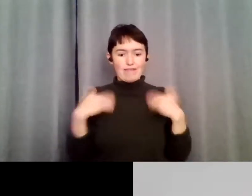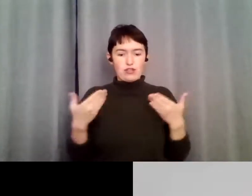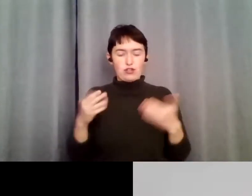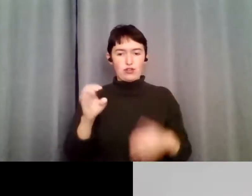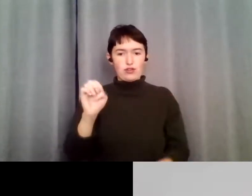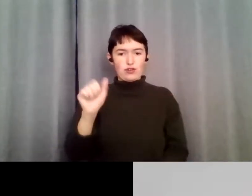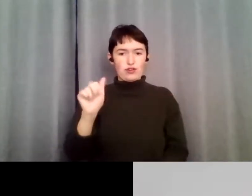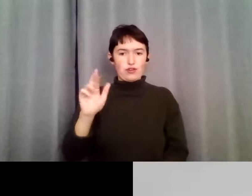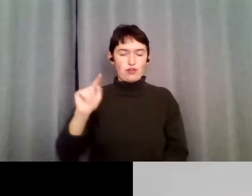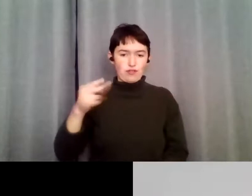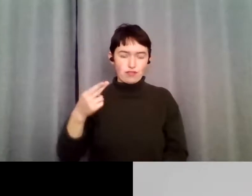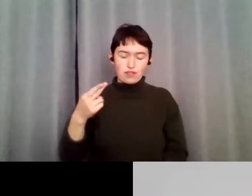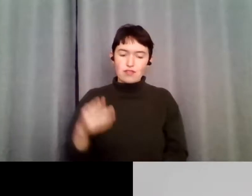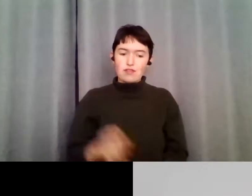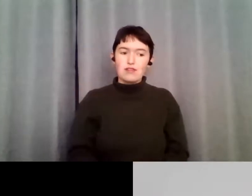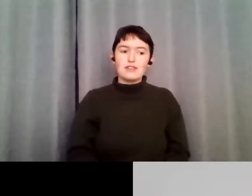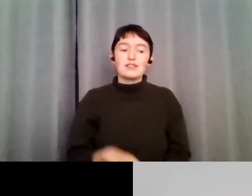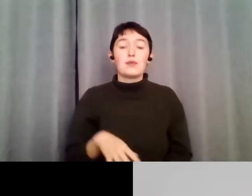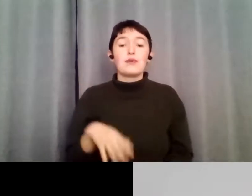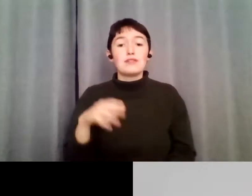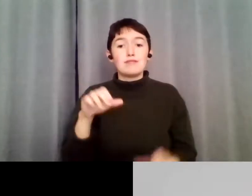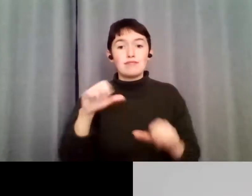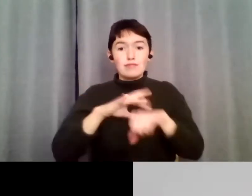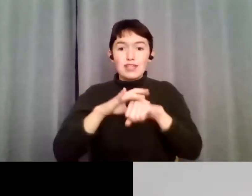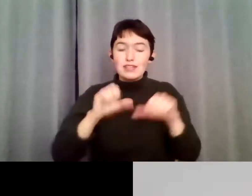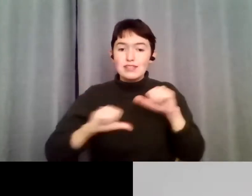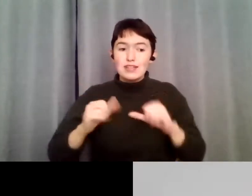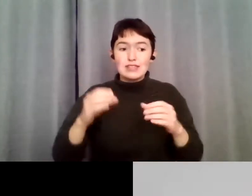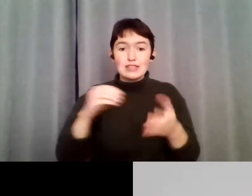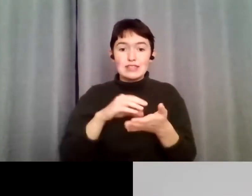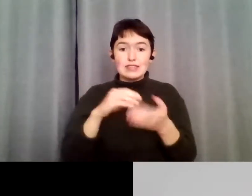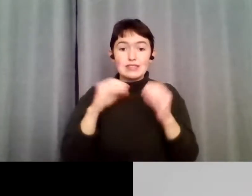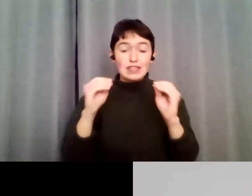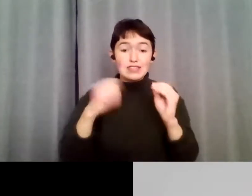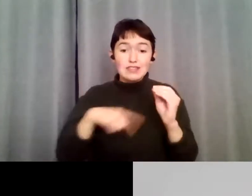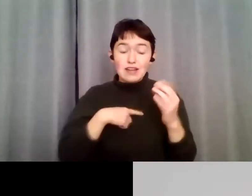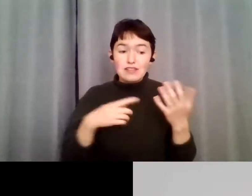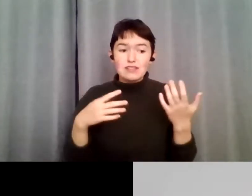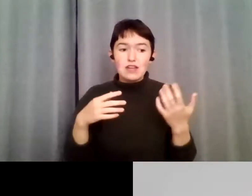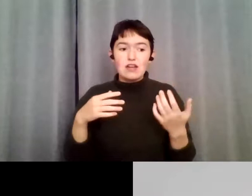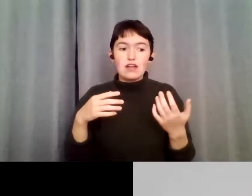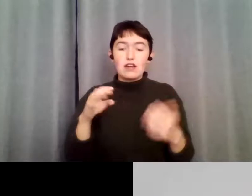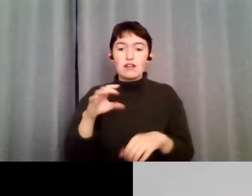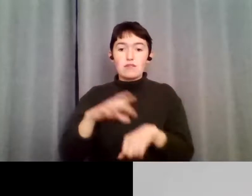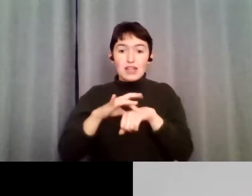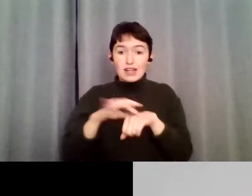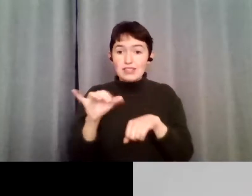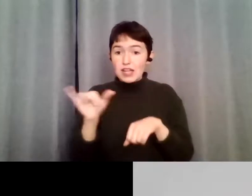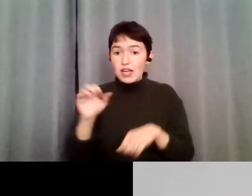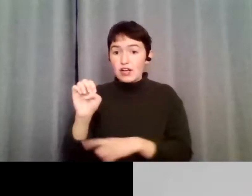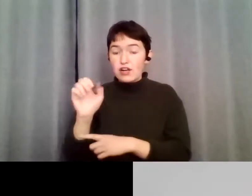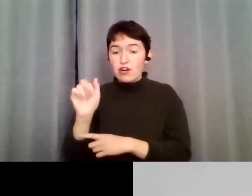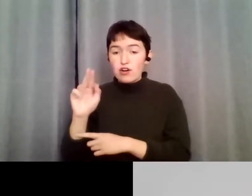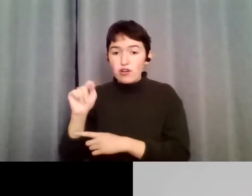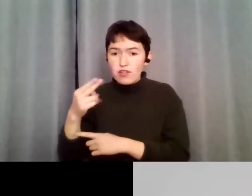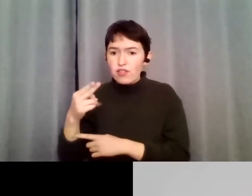lesson that planetary science teaches us is that planets like Earth are rare and special, and we should take good care of them. And the